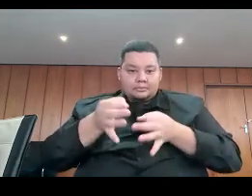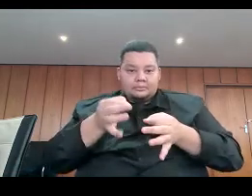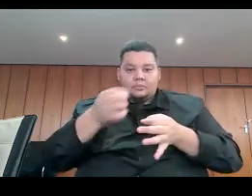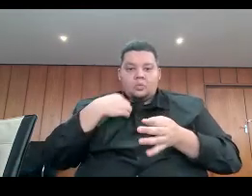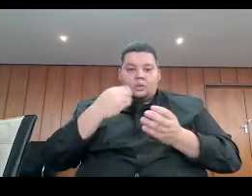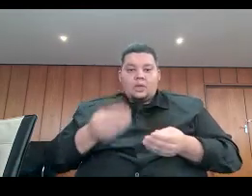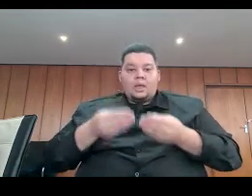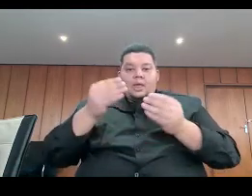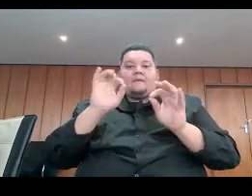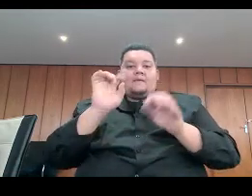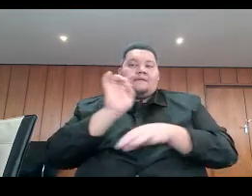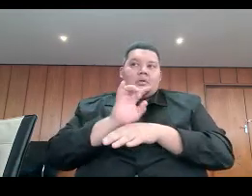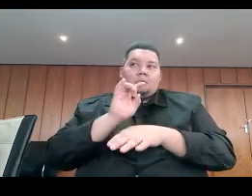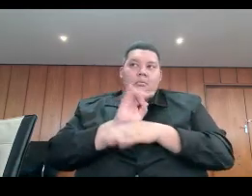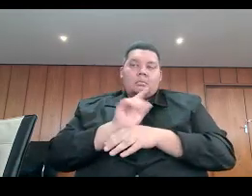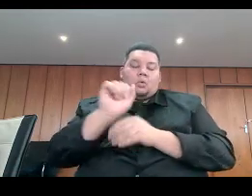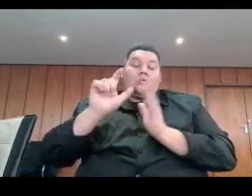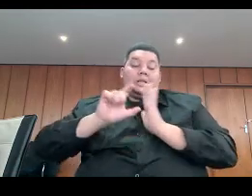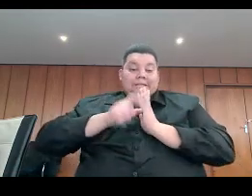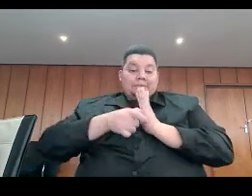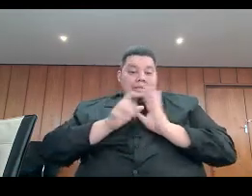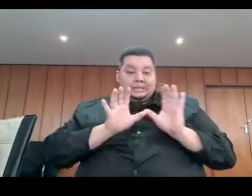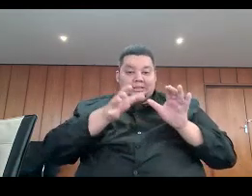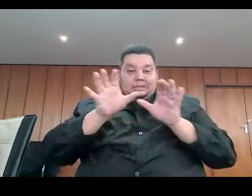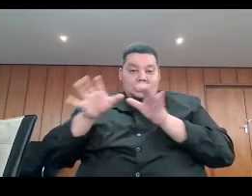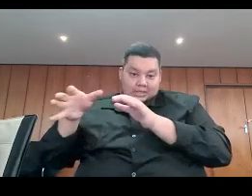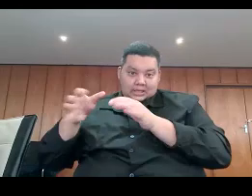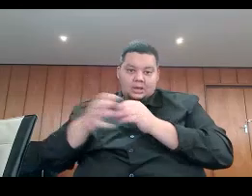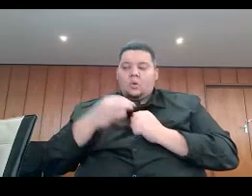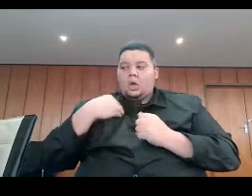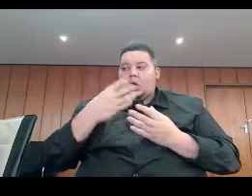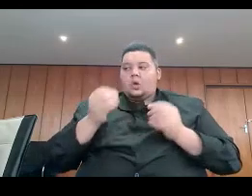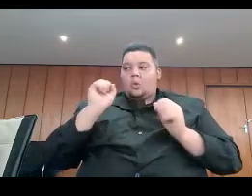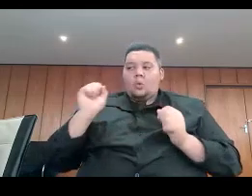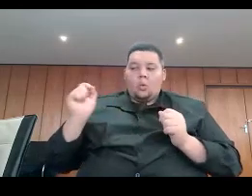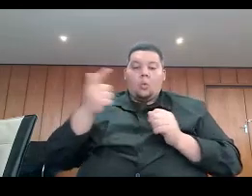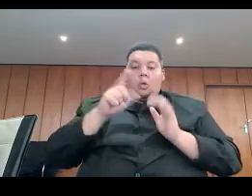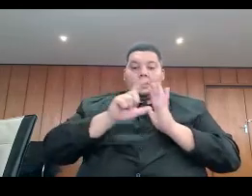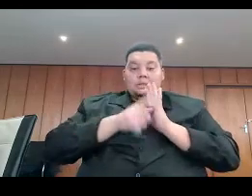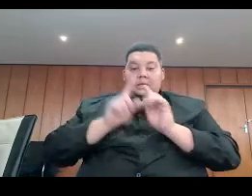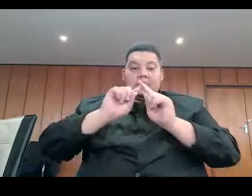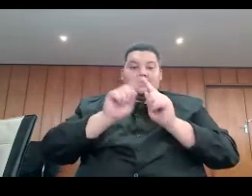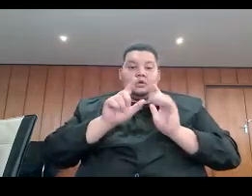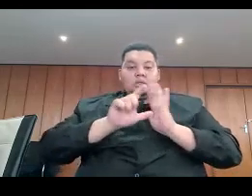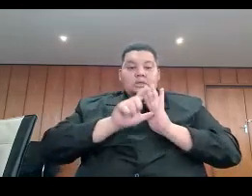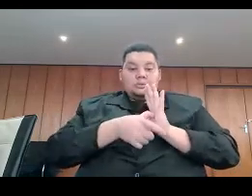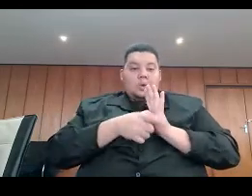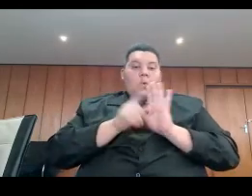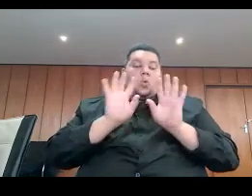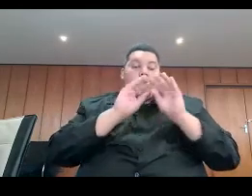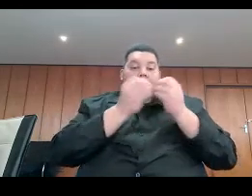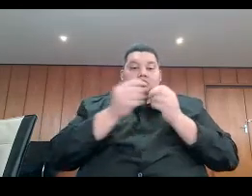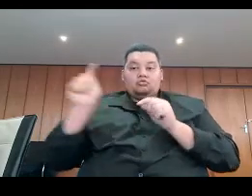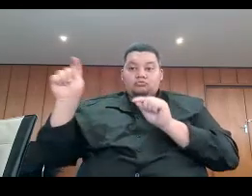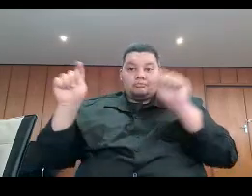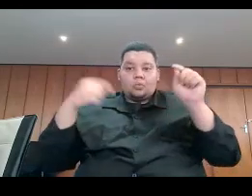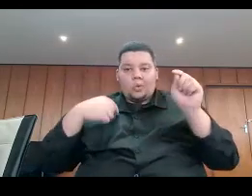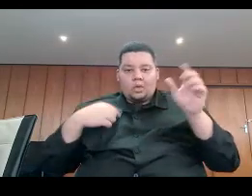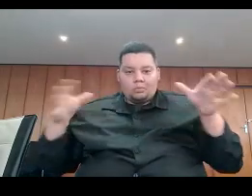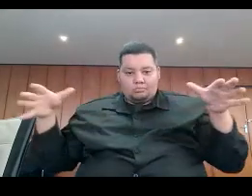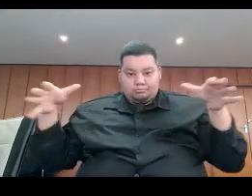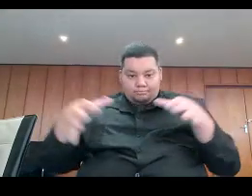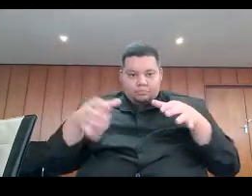gave feedback to the disability sector, we got all the different disability organizations together. We had